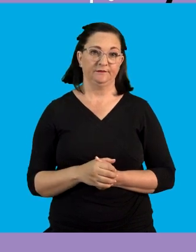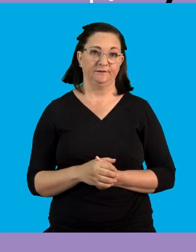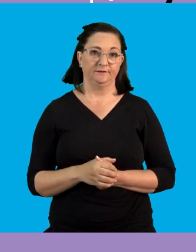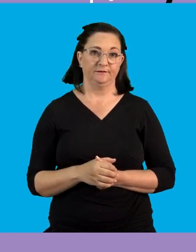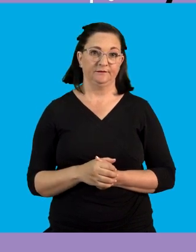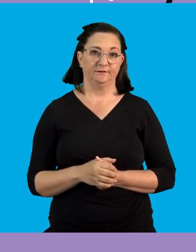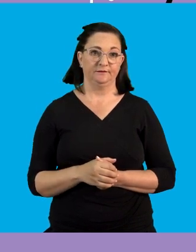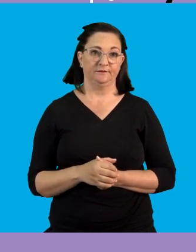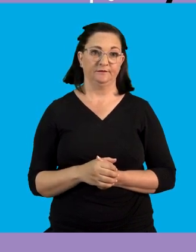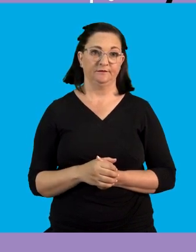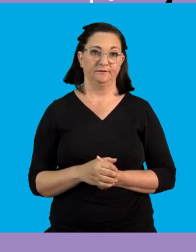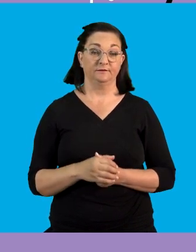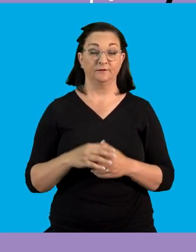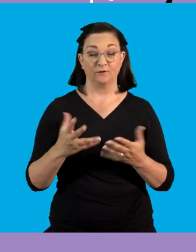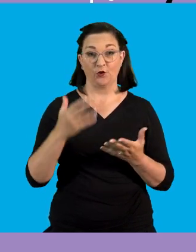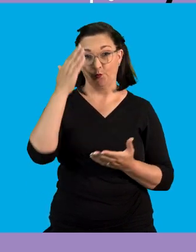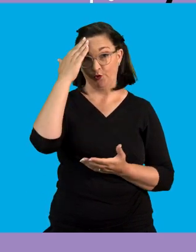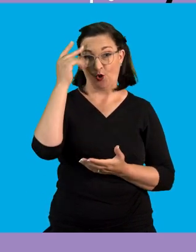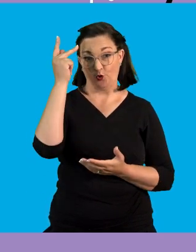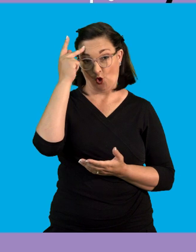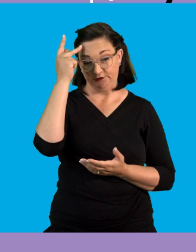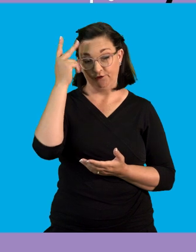equals 540 degrees,